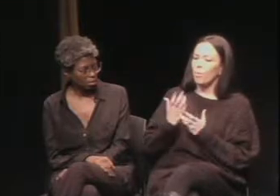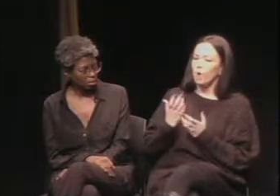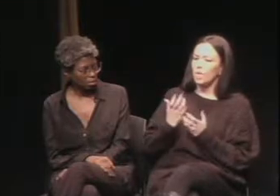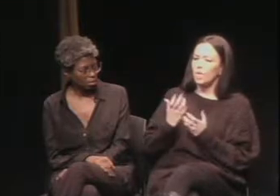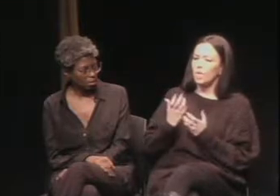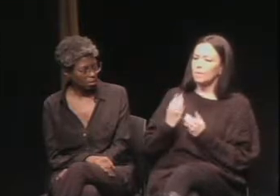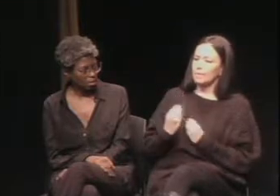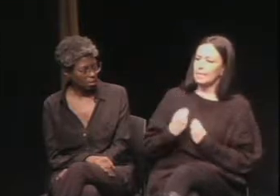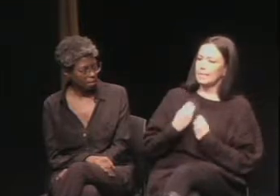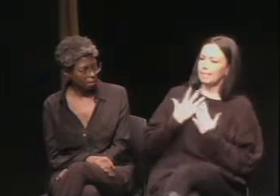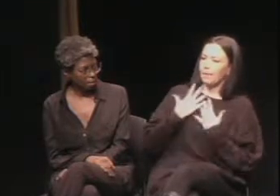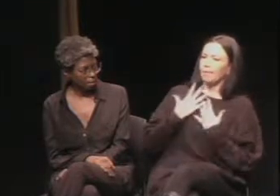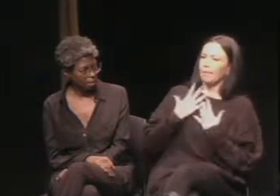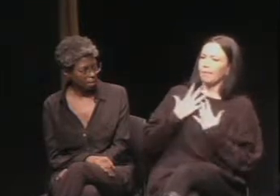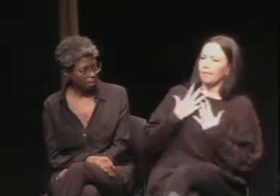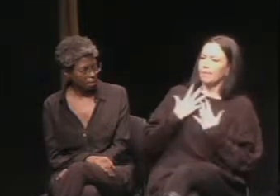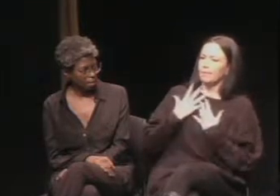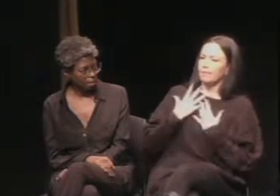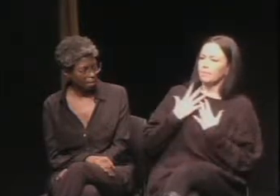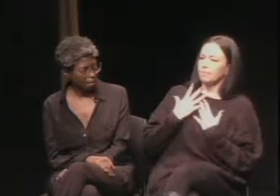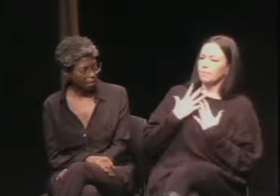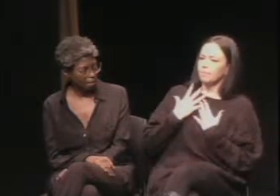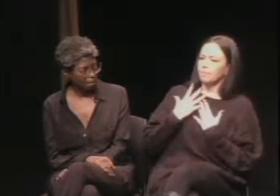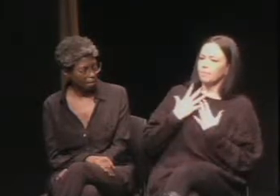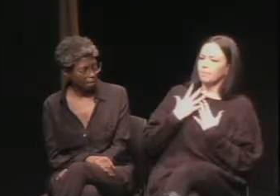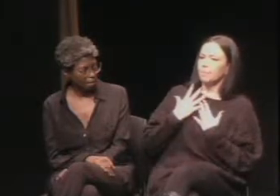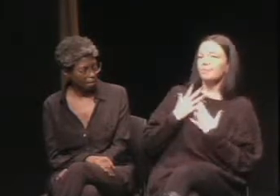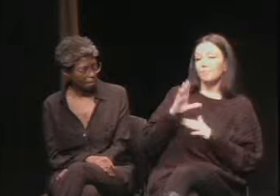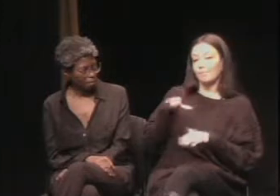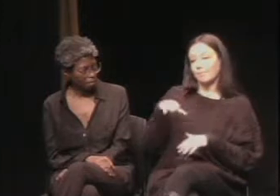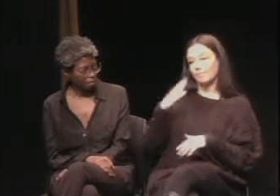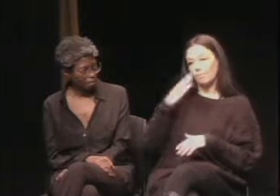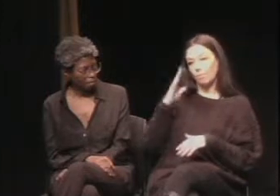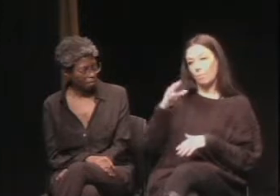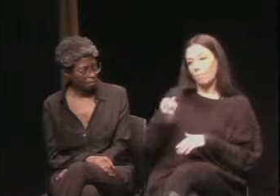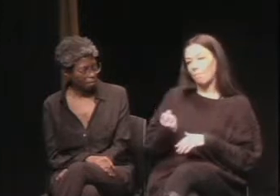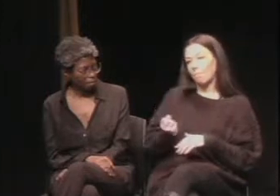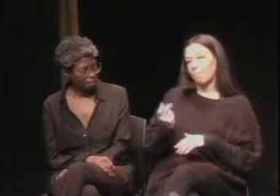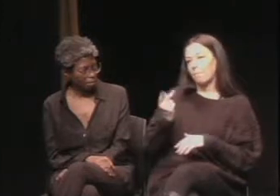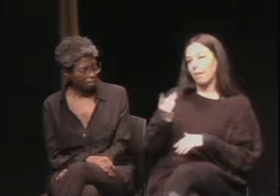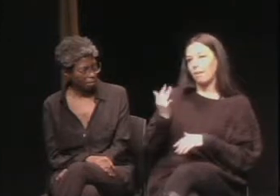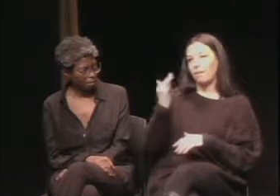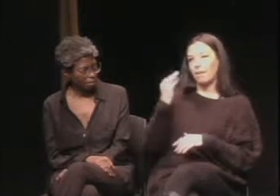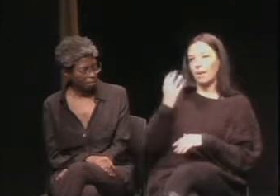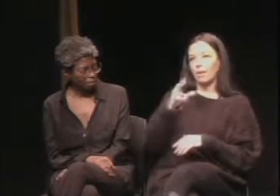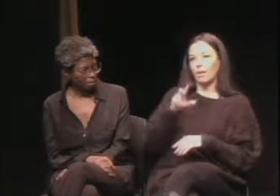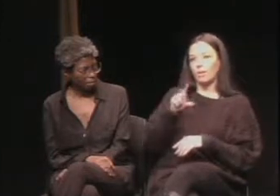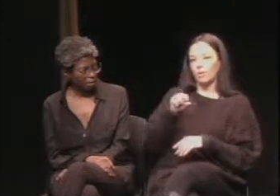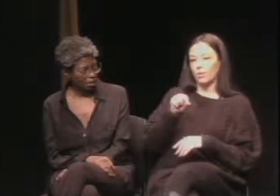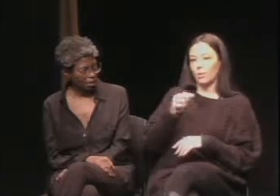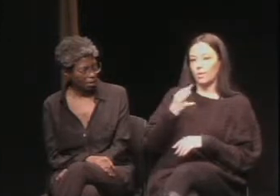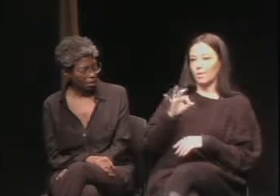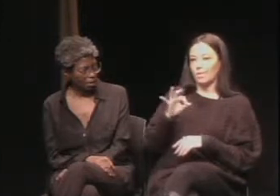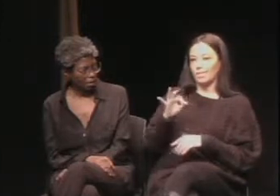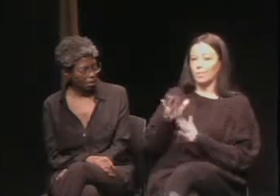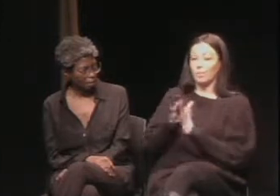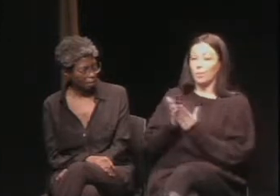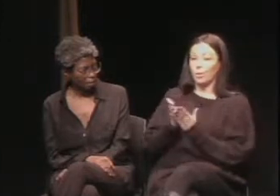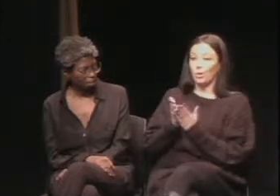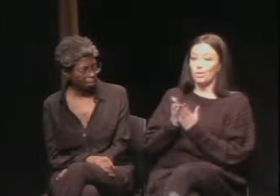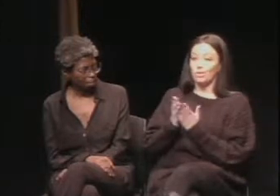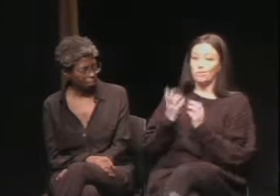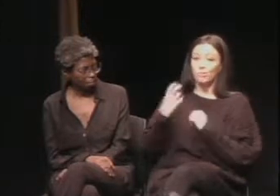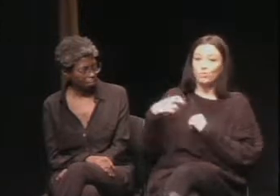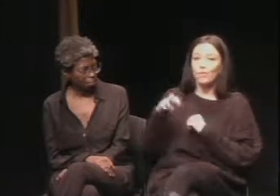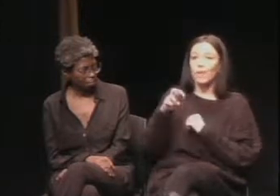be inspired. This is back again in 2019. So I went away and I took these books with me and